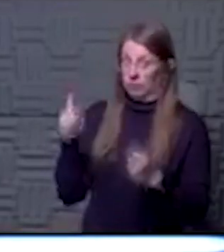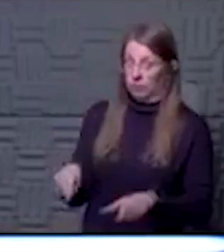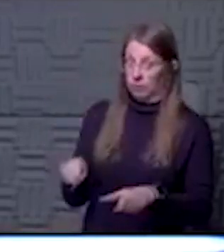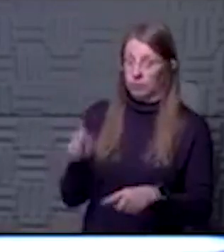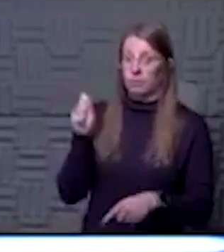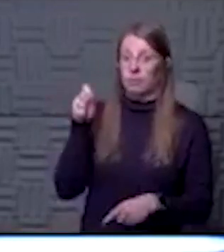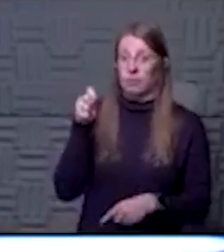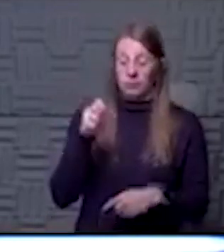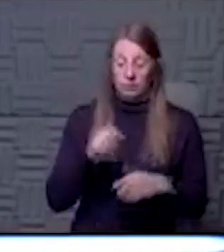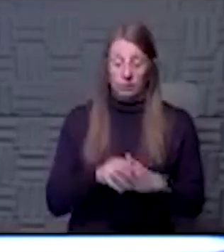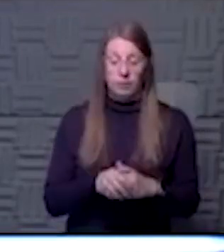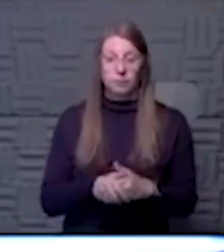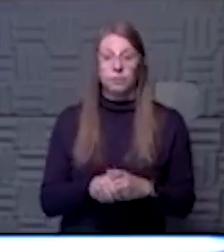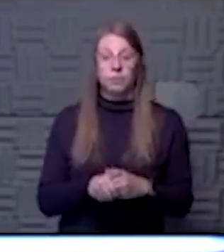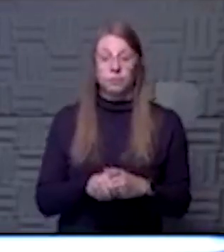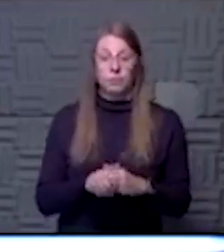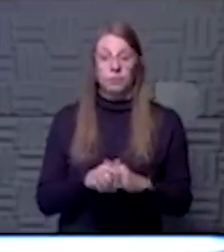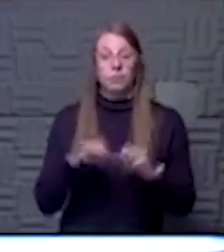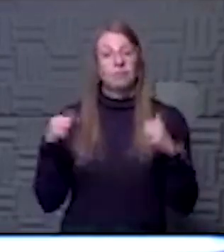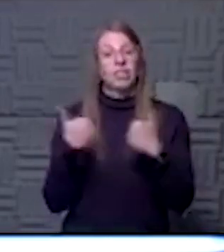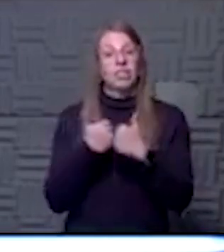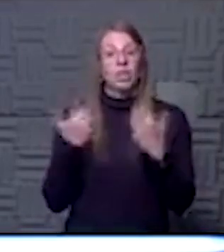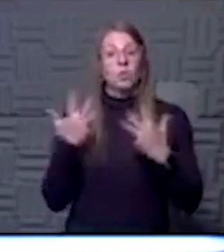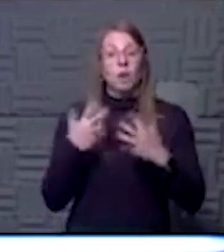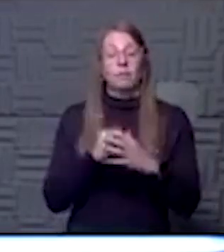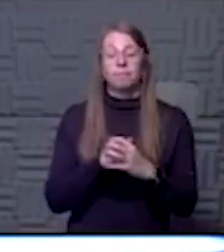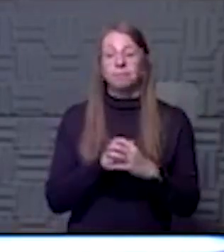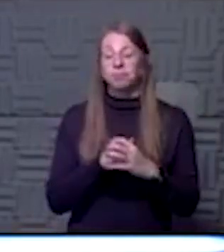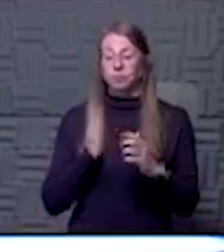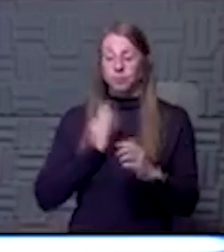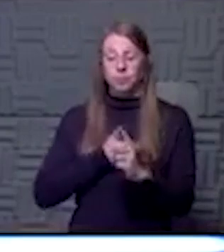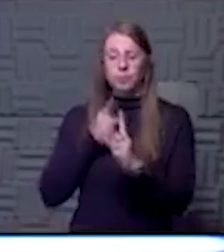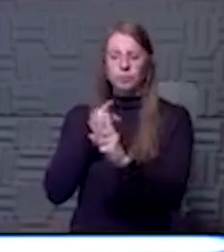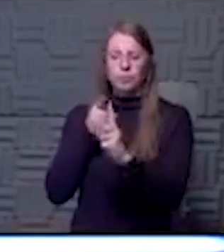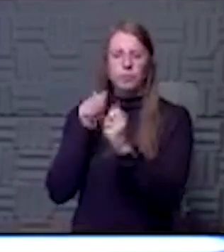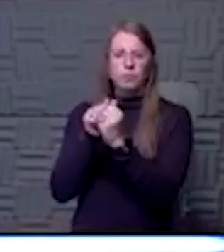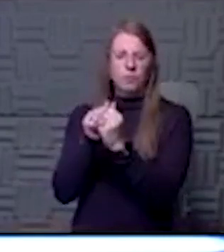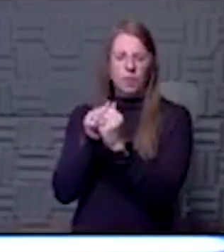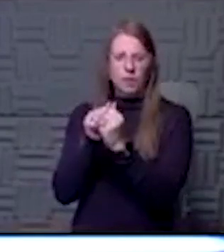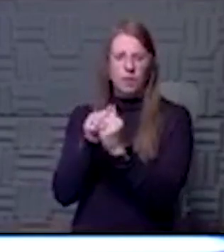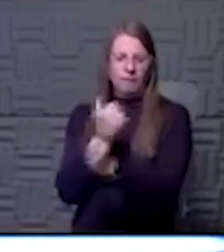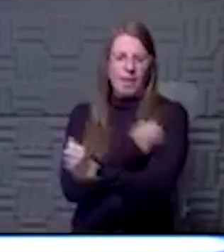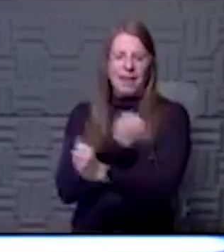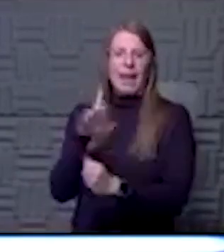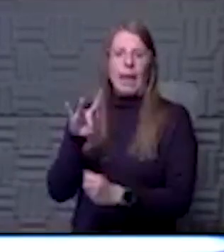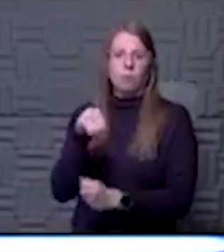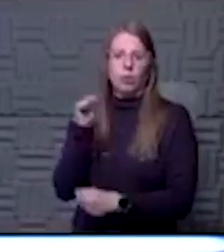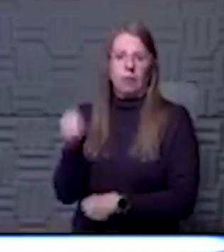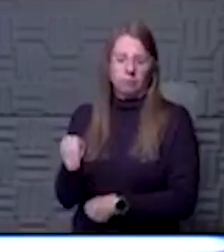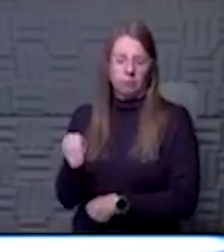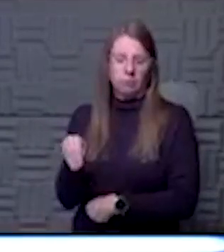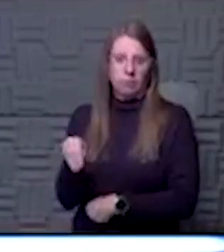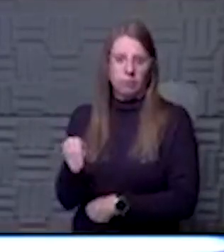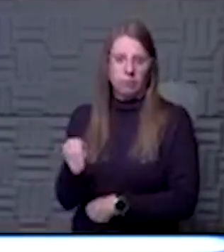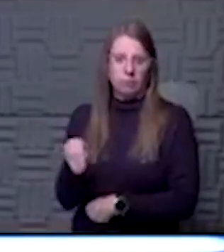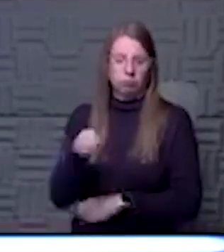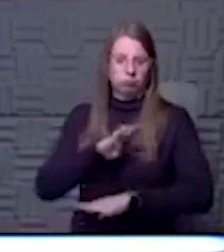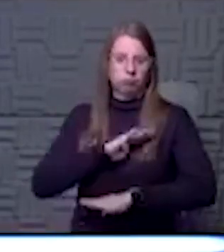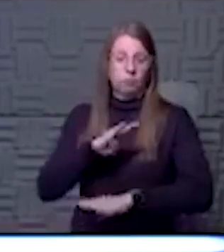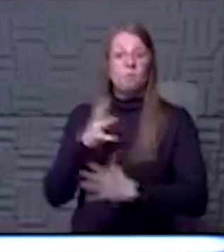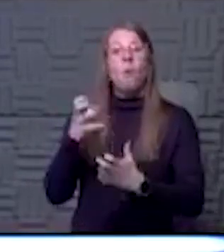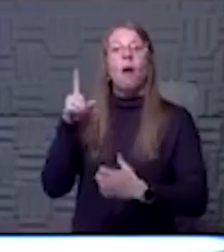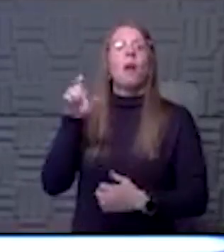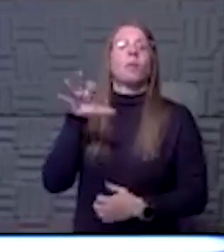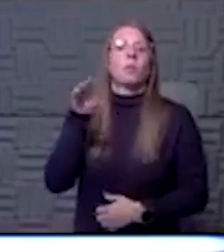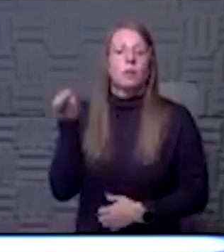And, the challenge is our goal with vaccinations is 80%. Obviously we'd love to have 100%,